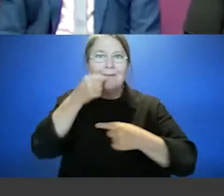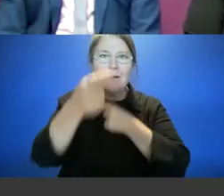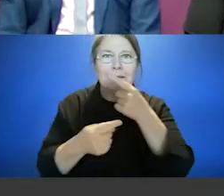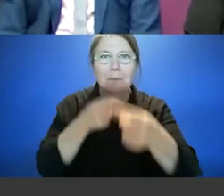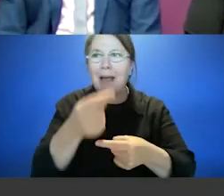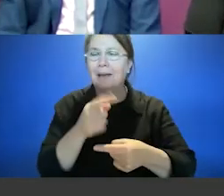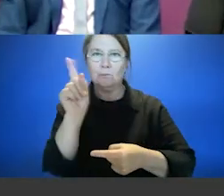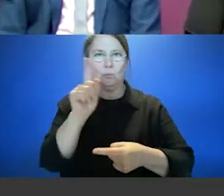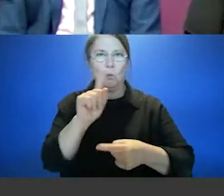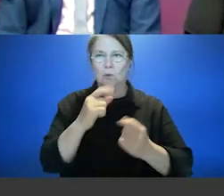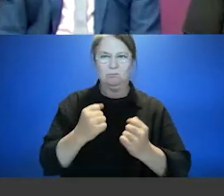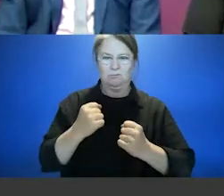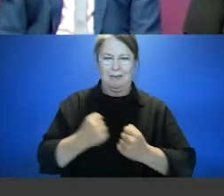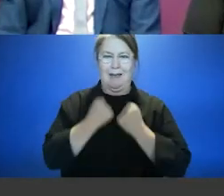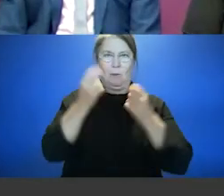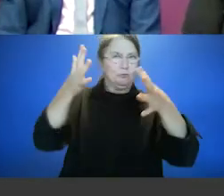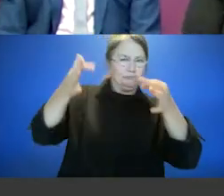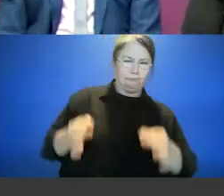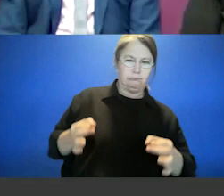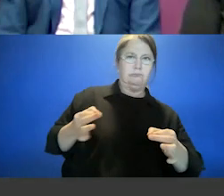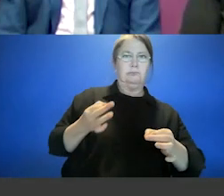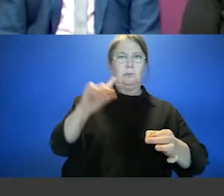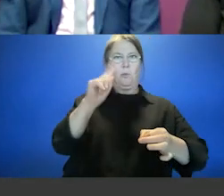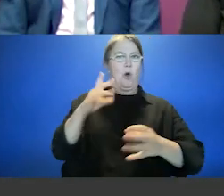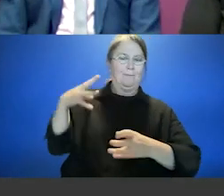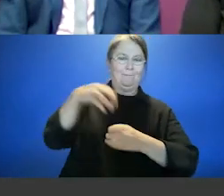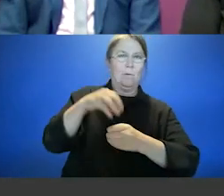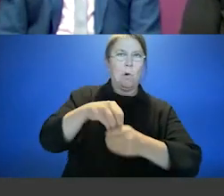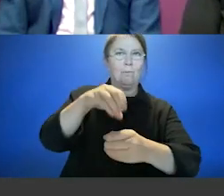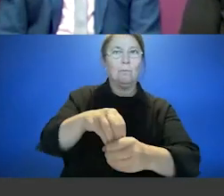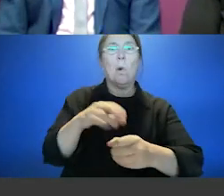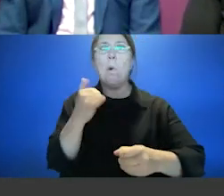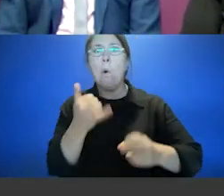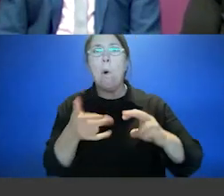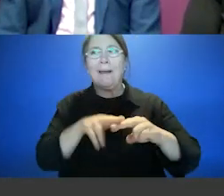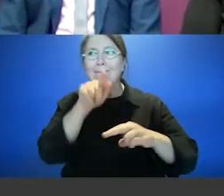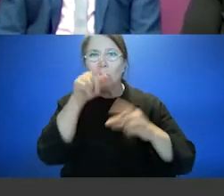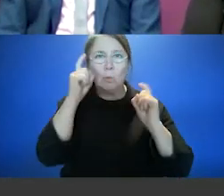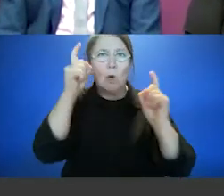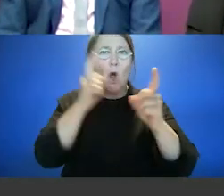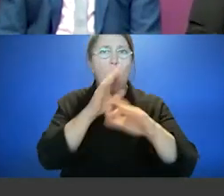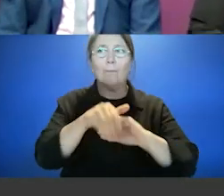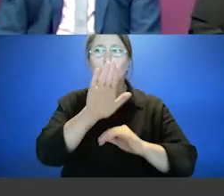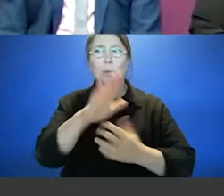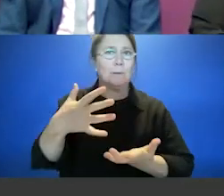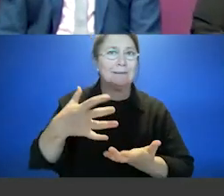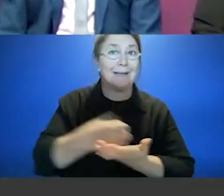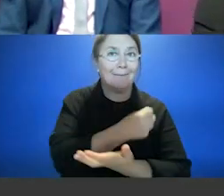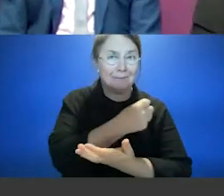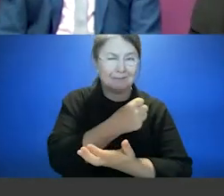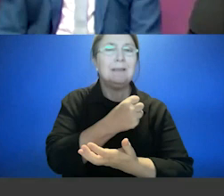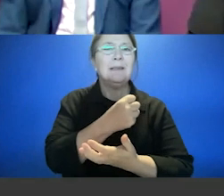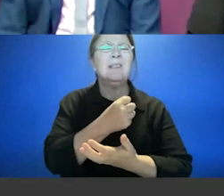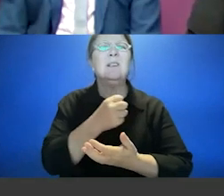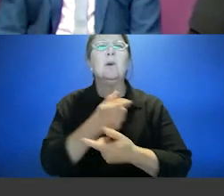and protections if people find it difficult, because the PID Act and the IBAC Act are not